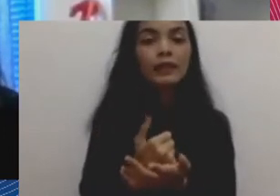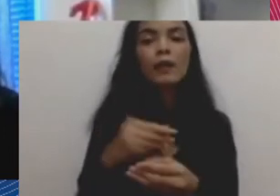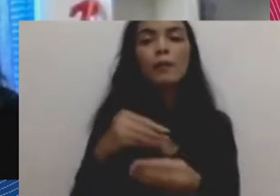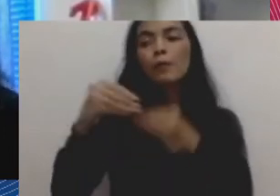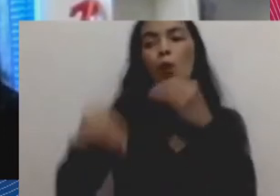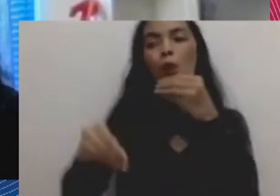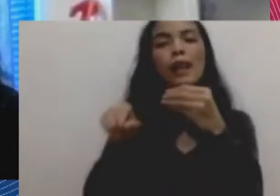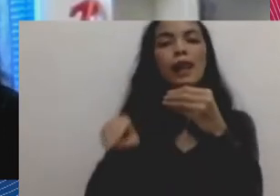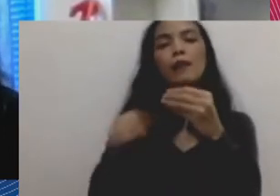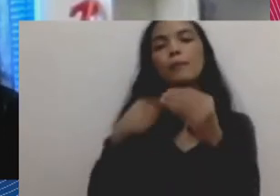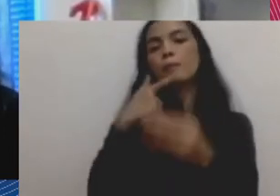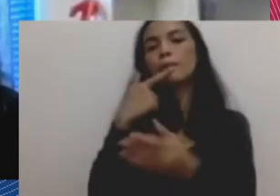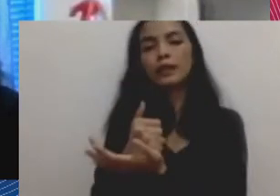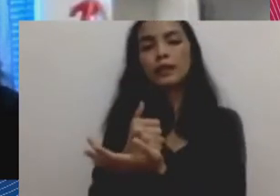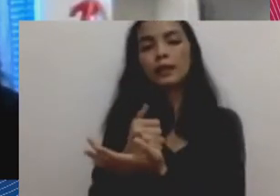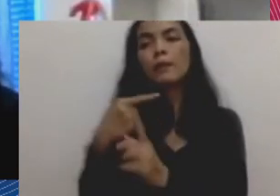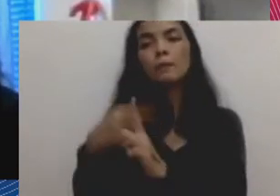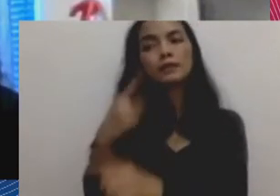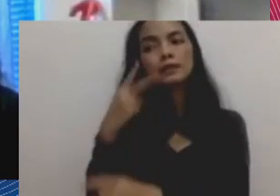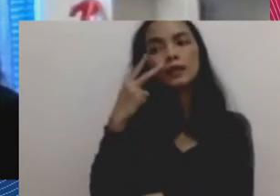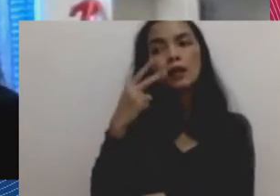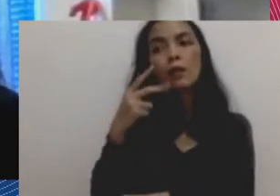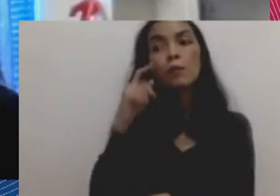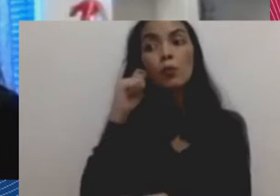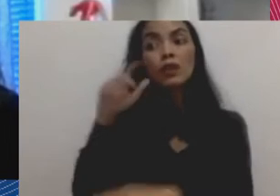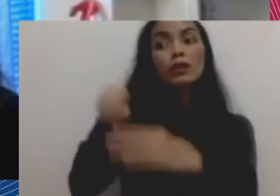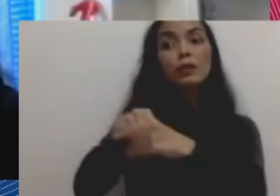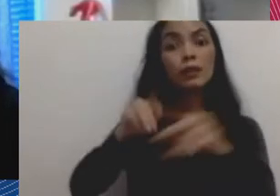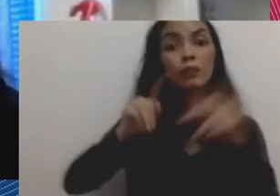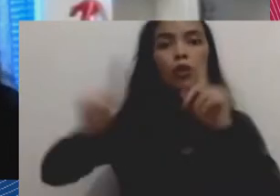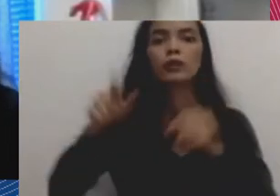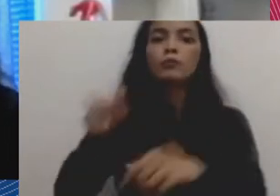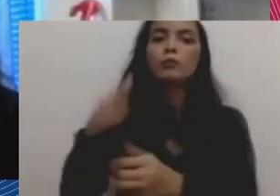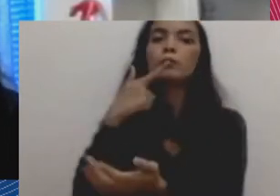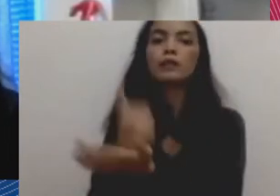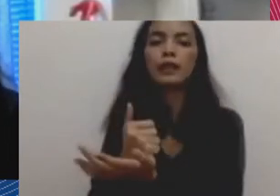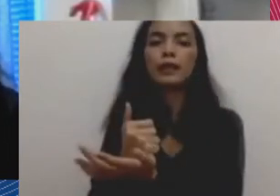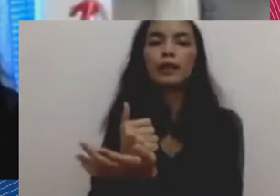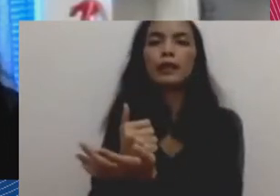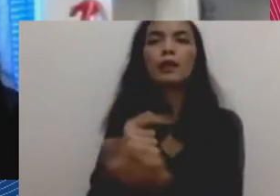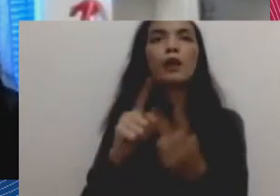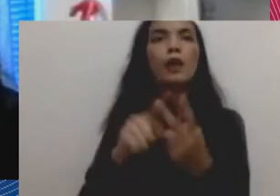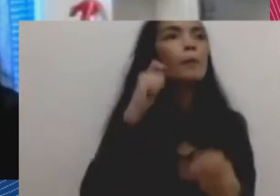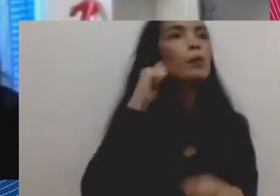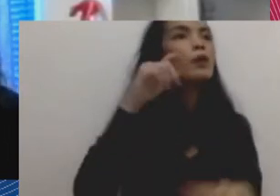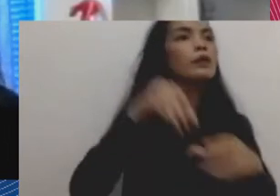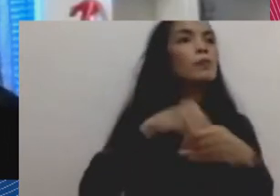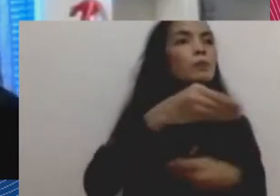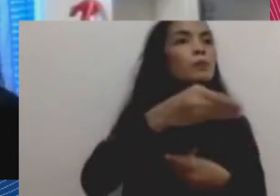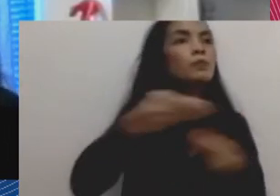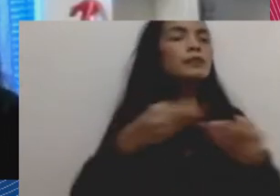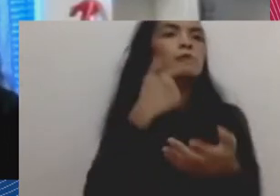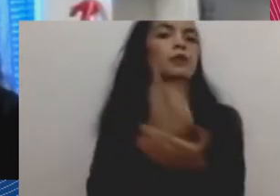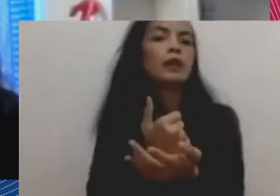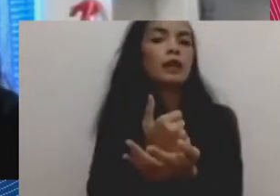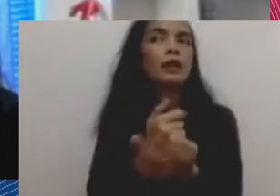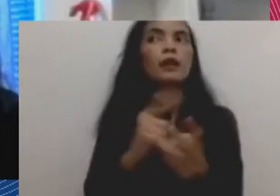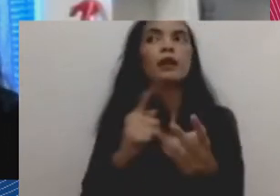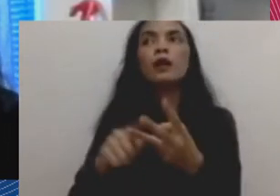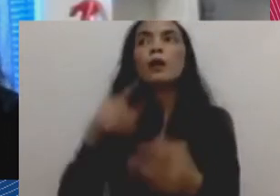and seeing women in politics, seeing women in business, seeing women in